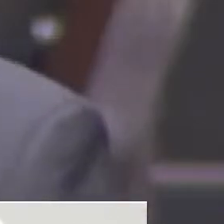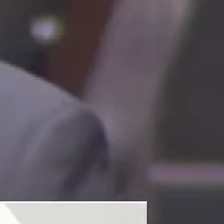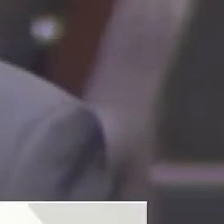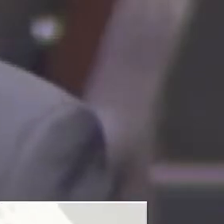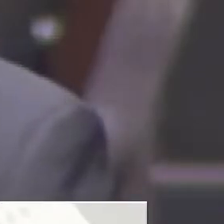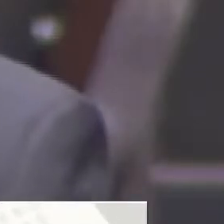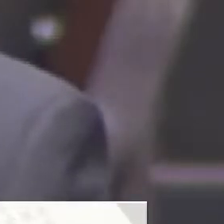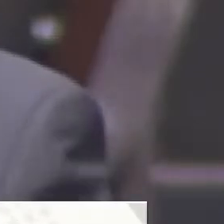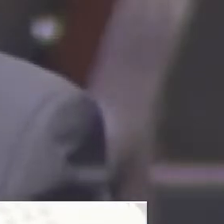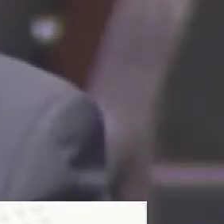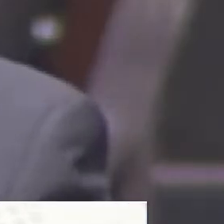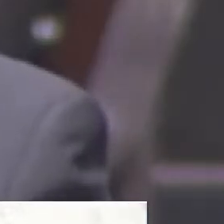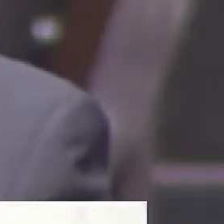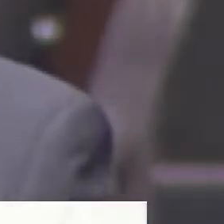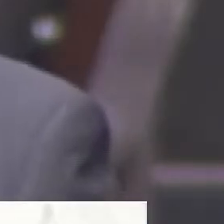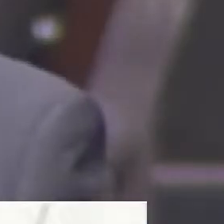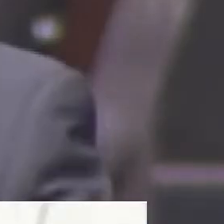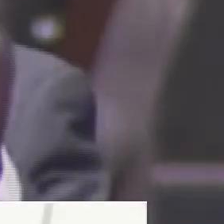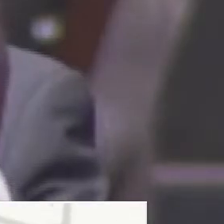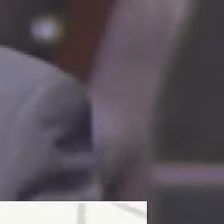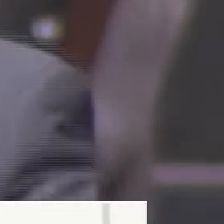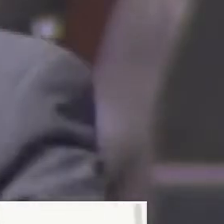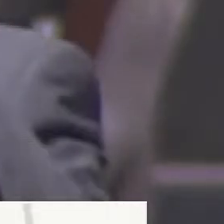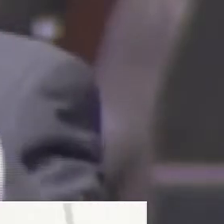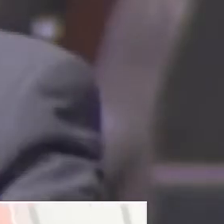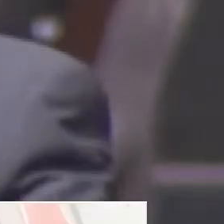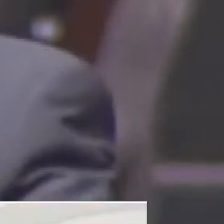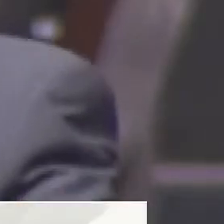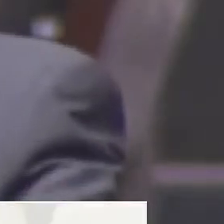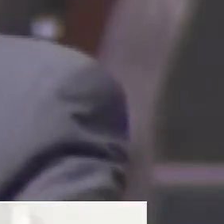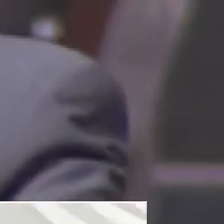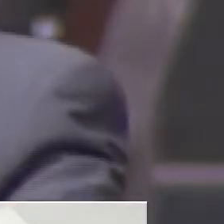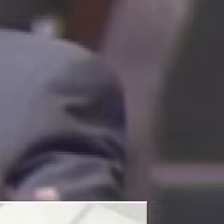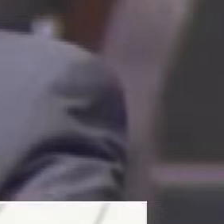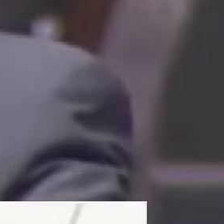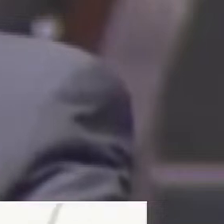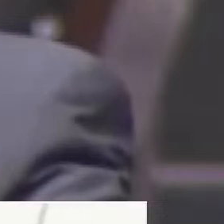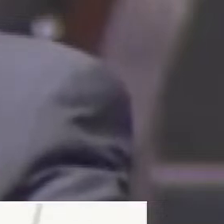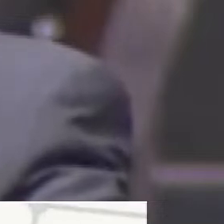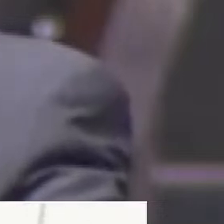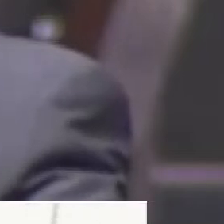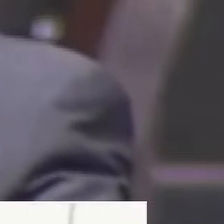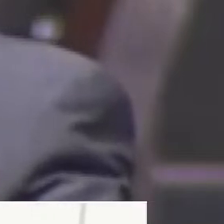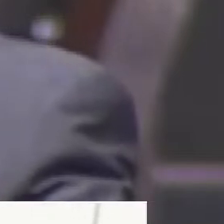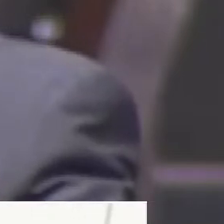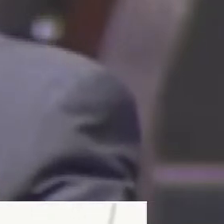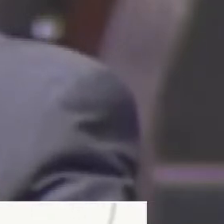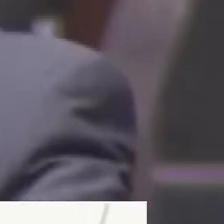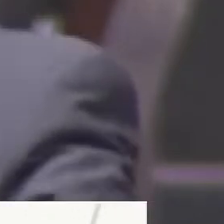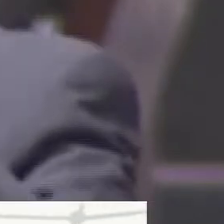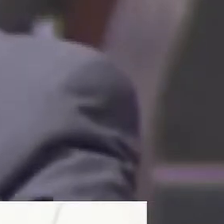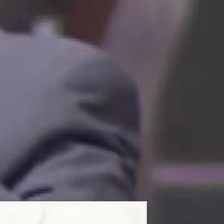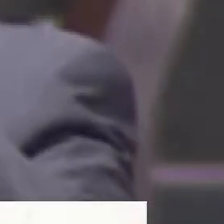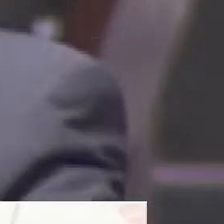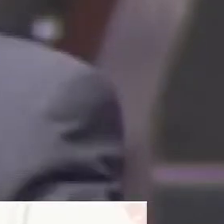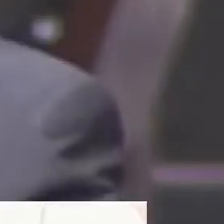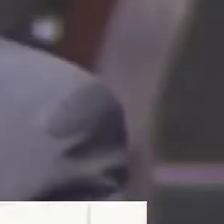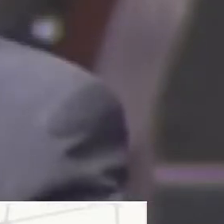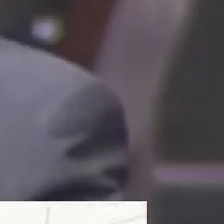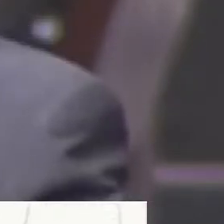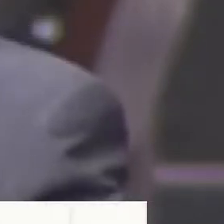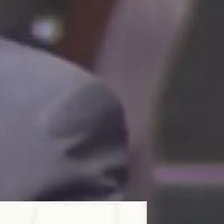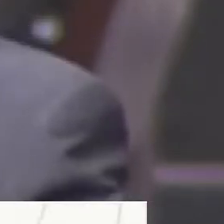week so that our children go to school. So tomorrow, money for capitation will go to the Ministry of Education. But it is not